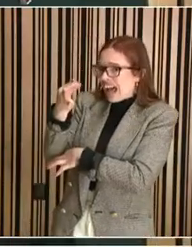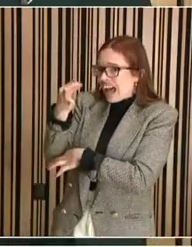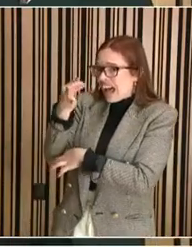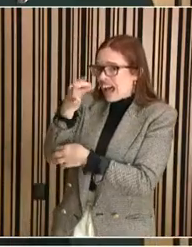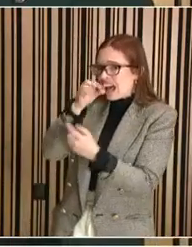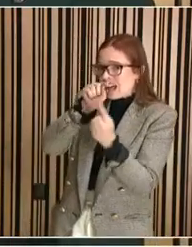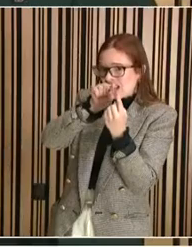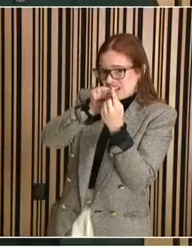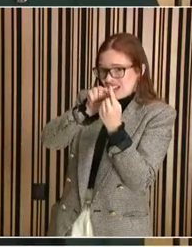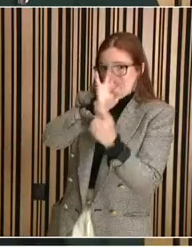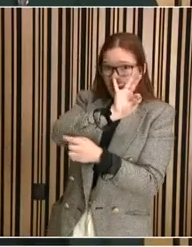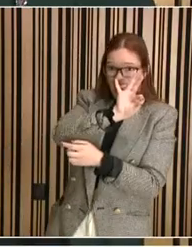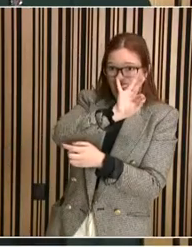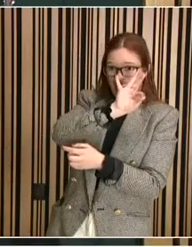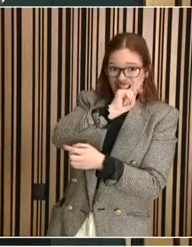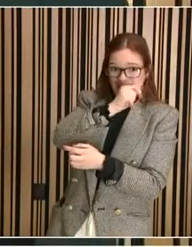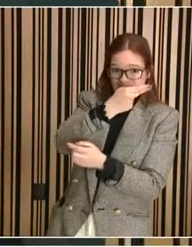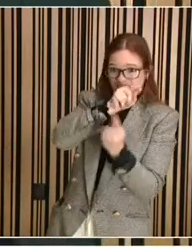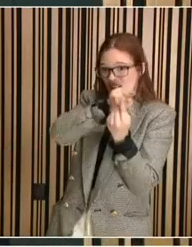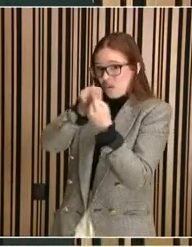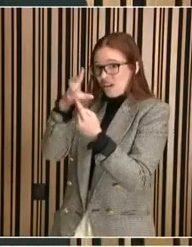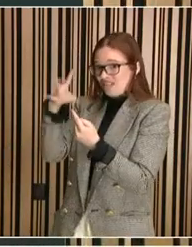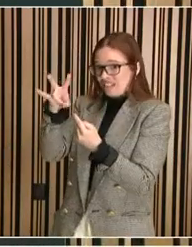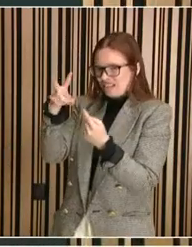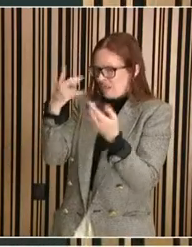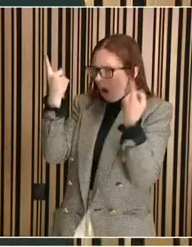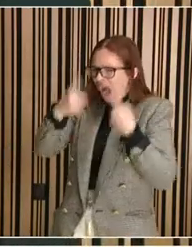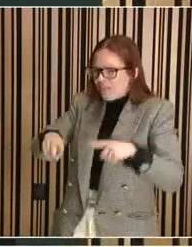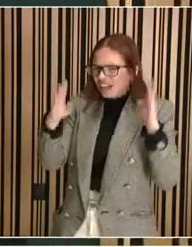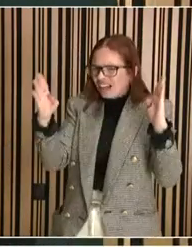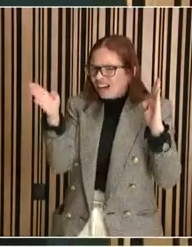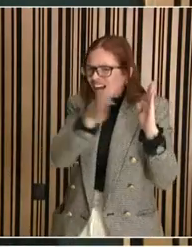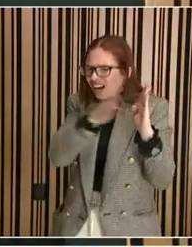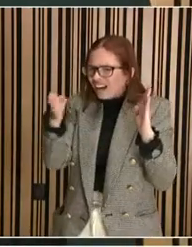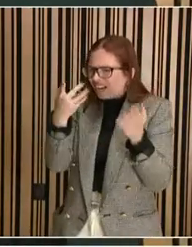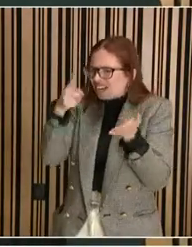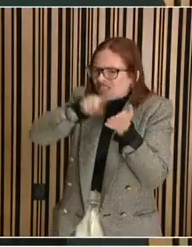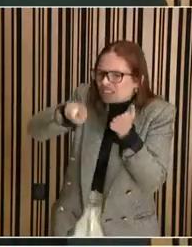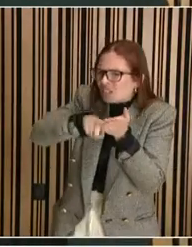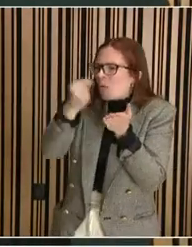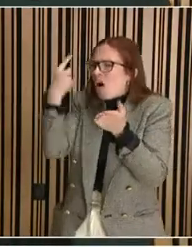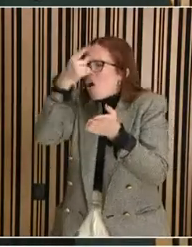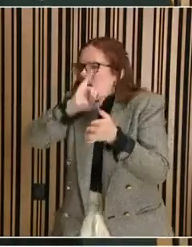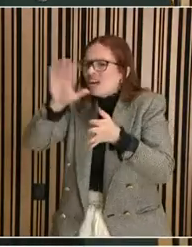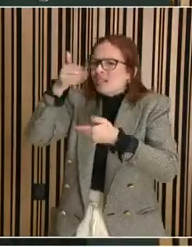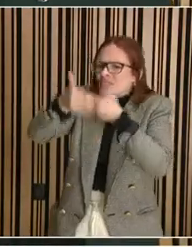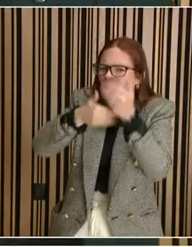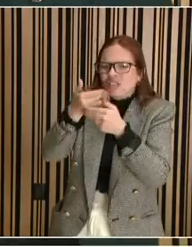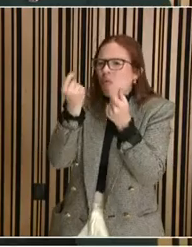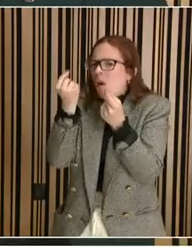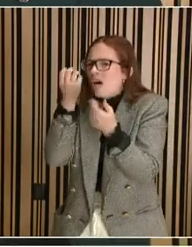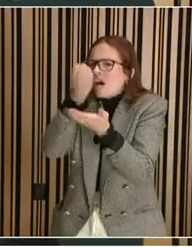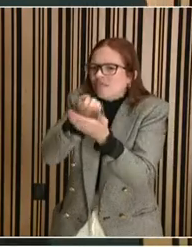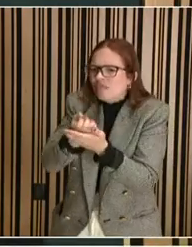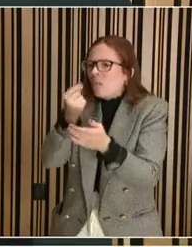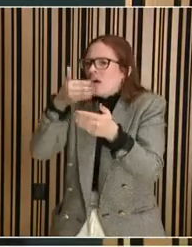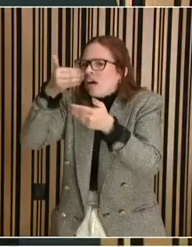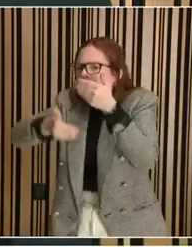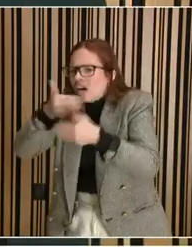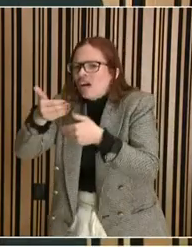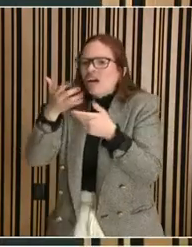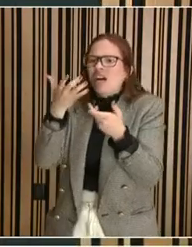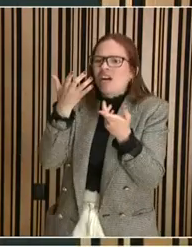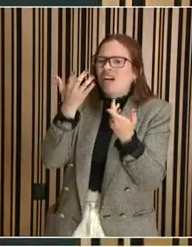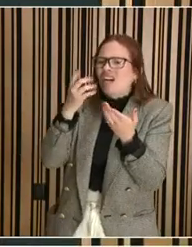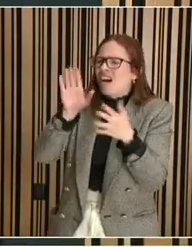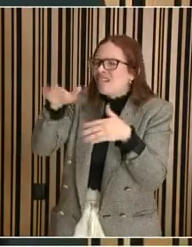as your investigation? And was he informed of any advancements in the investigation, or was he updated between then? Just trying to wonder why